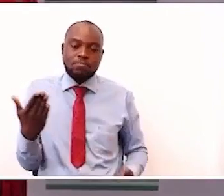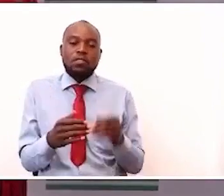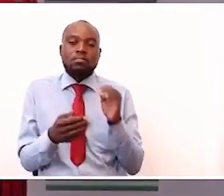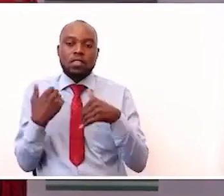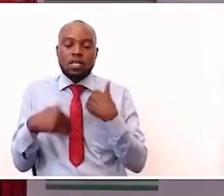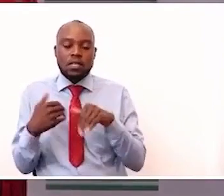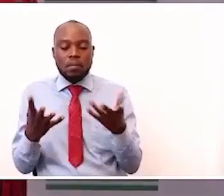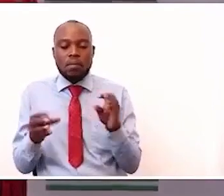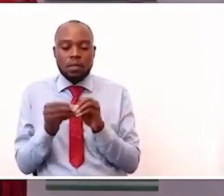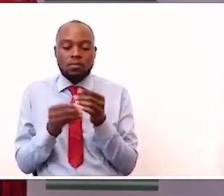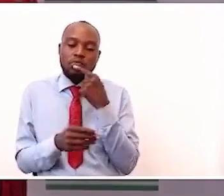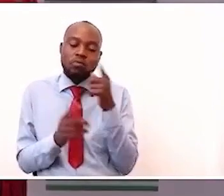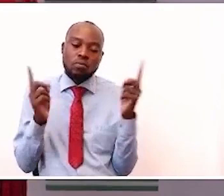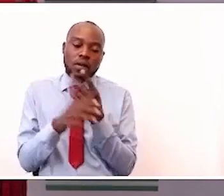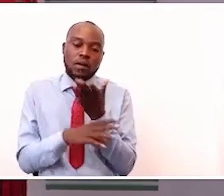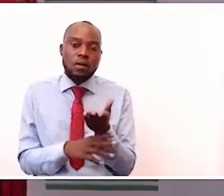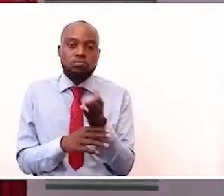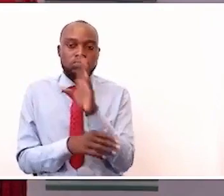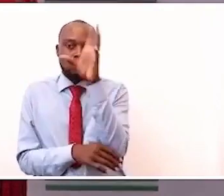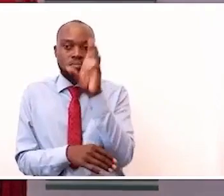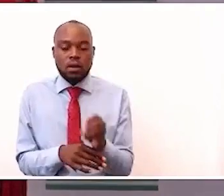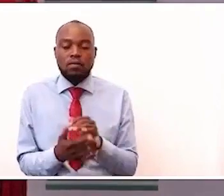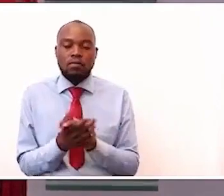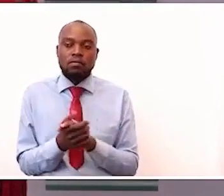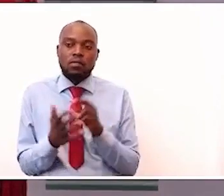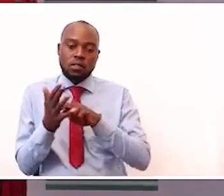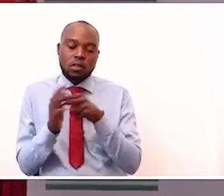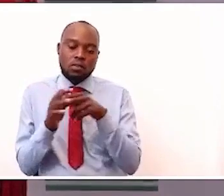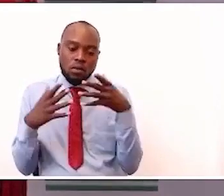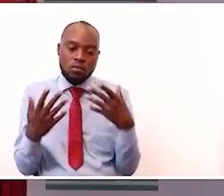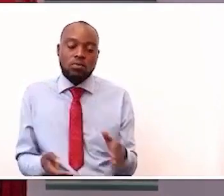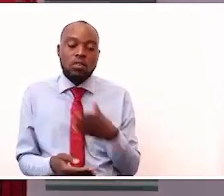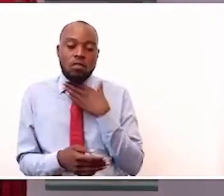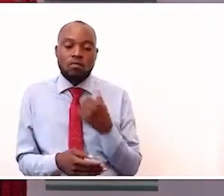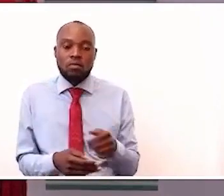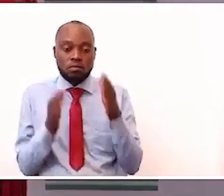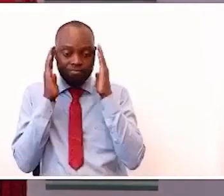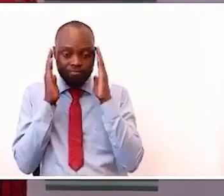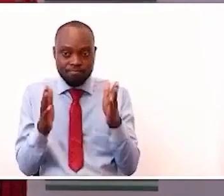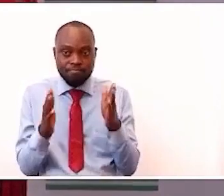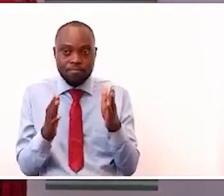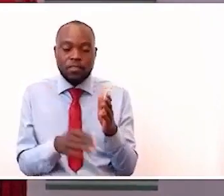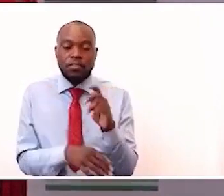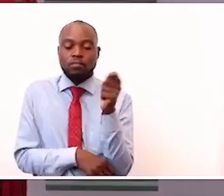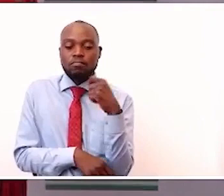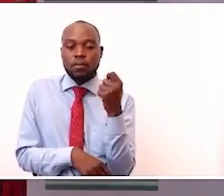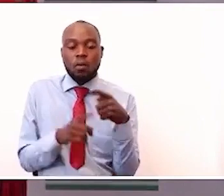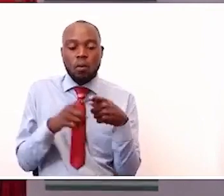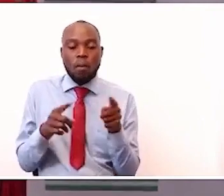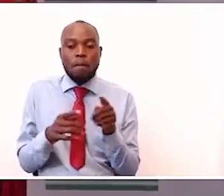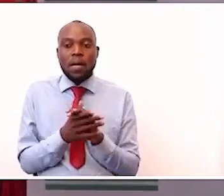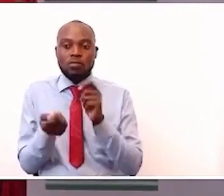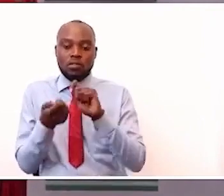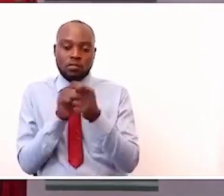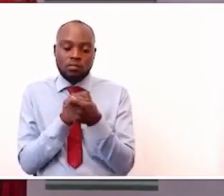the AFCFTA works for Africa means that we need to focus on industrialization and structural